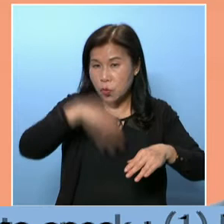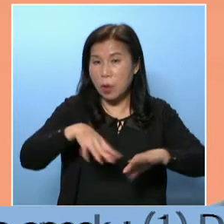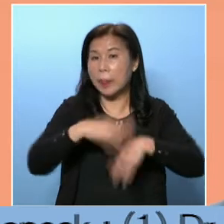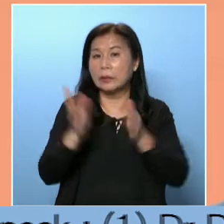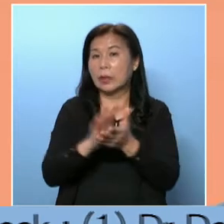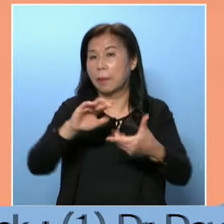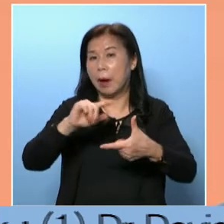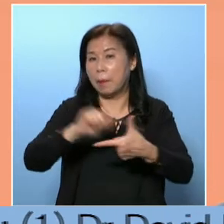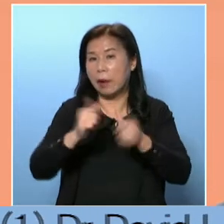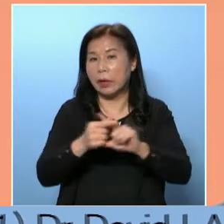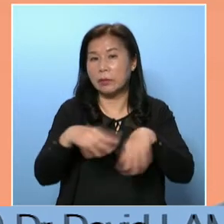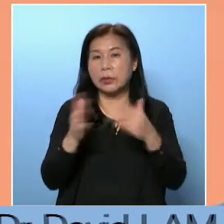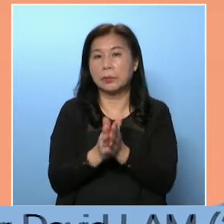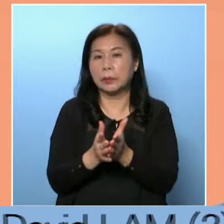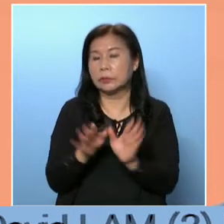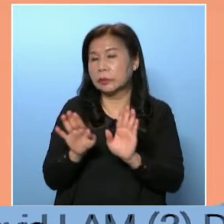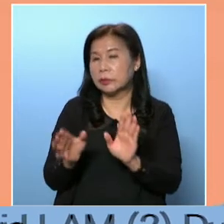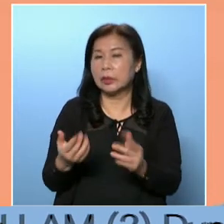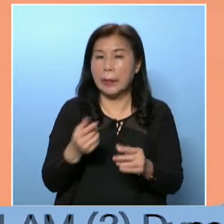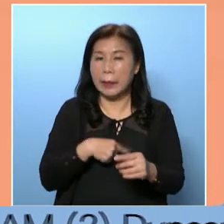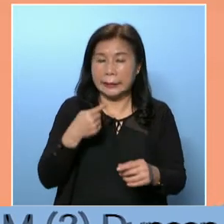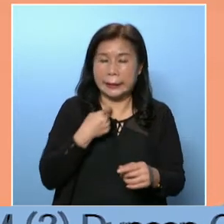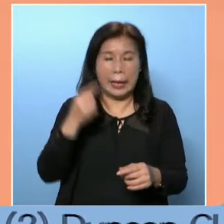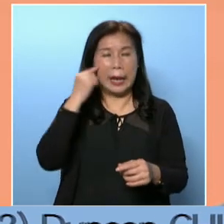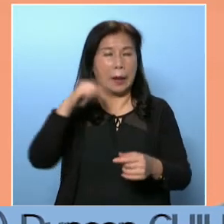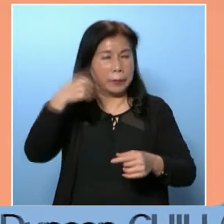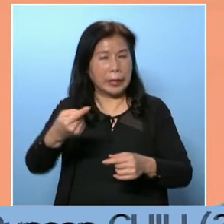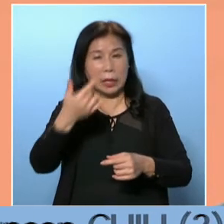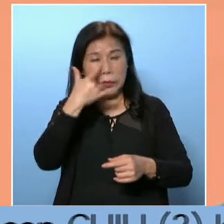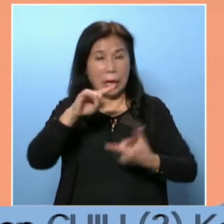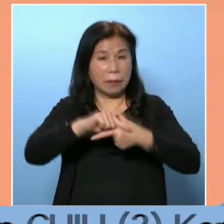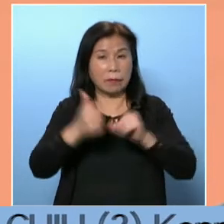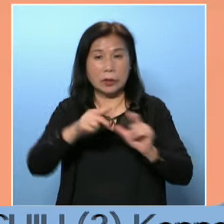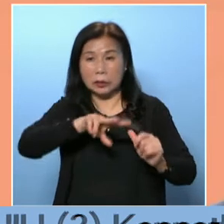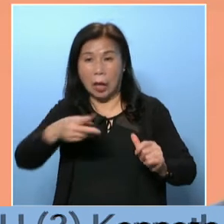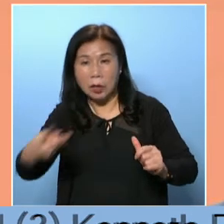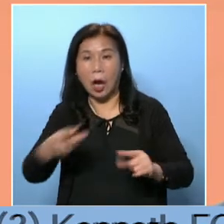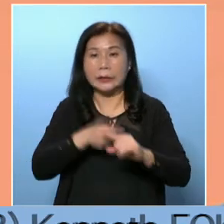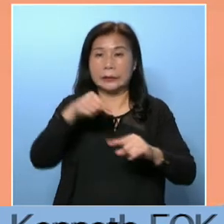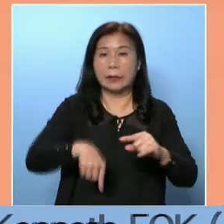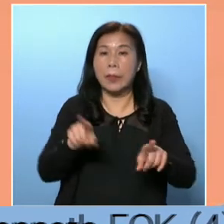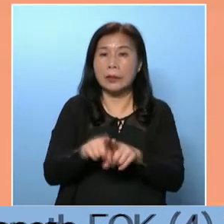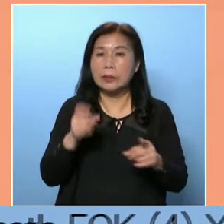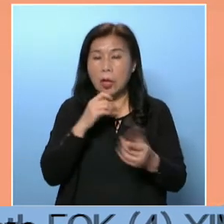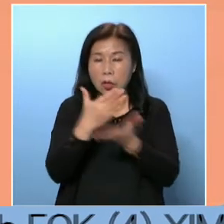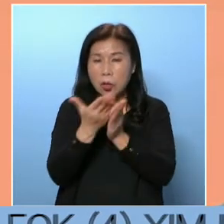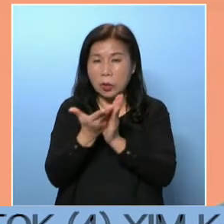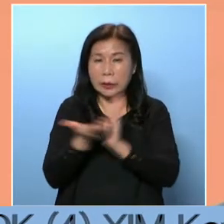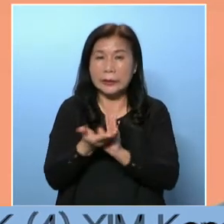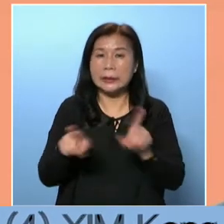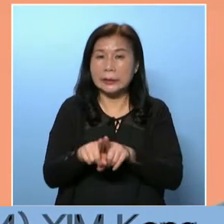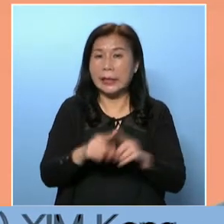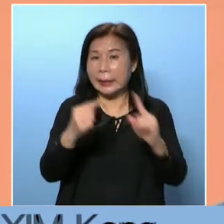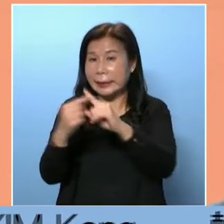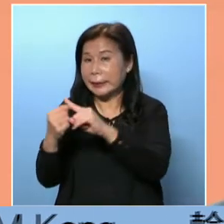the journey, the previous experience cannot help us cope with this Omicron wave. We need to take drastic measures and change our strategy